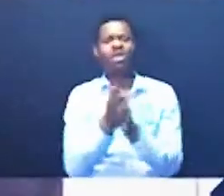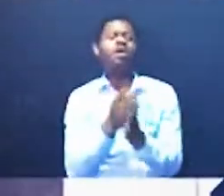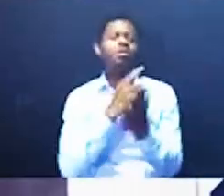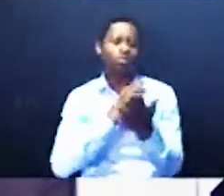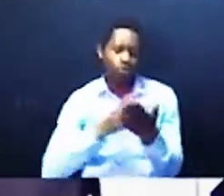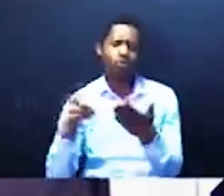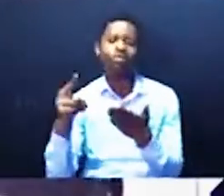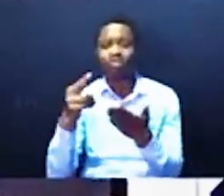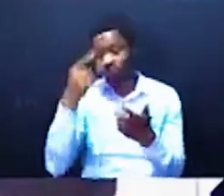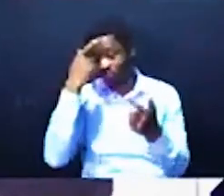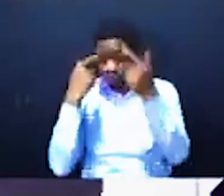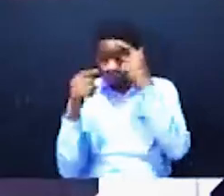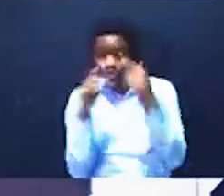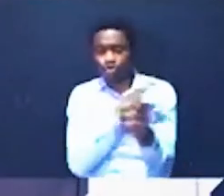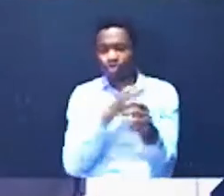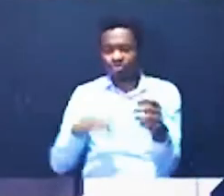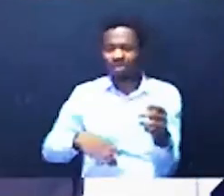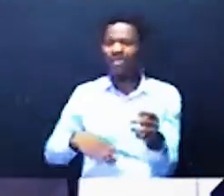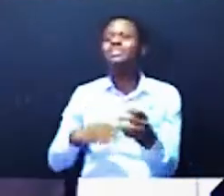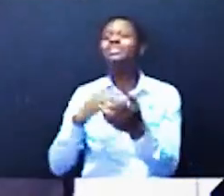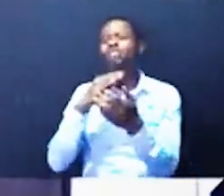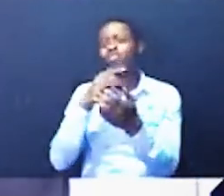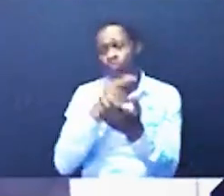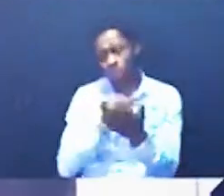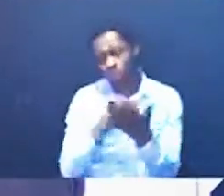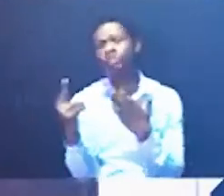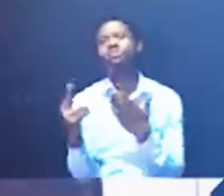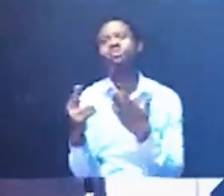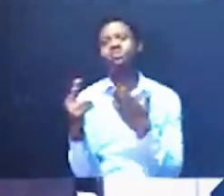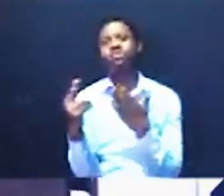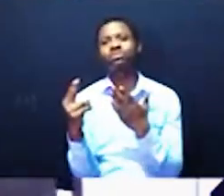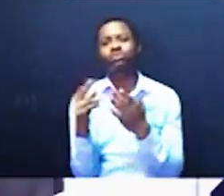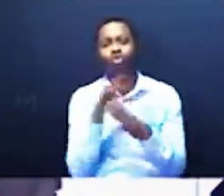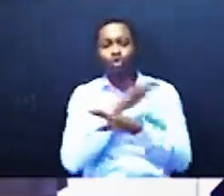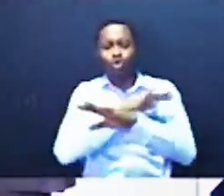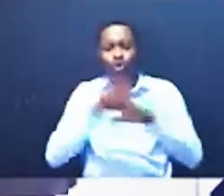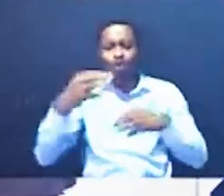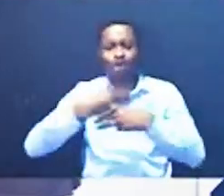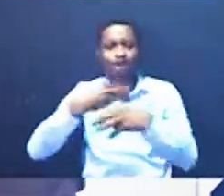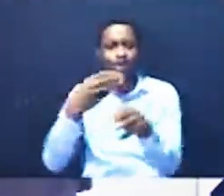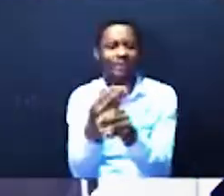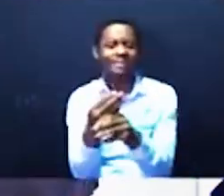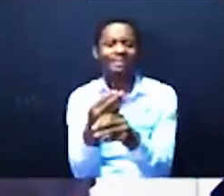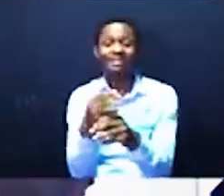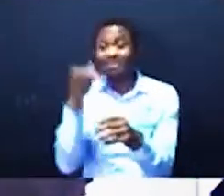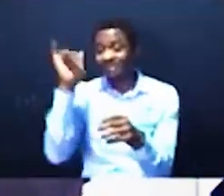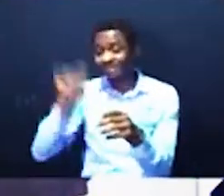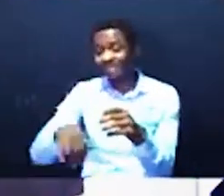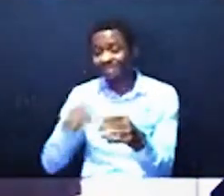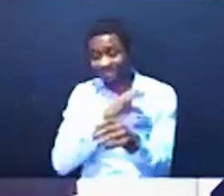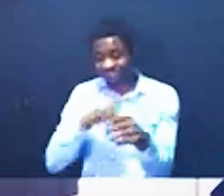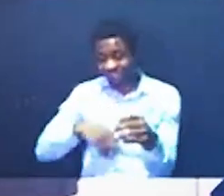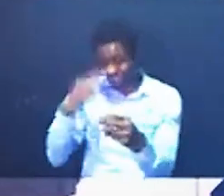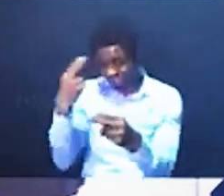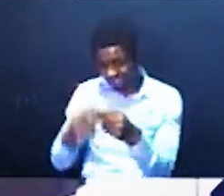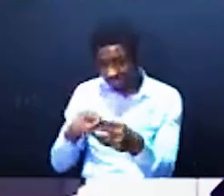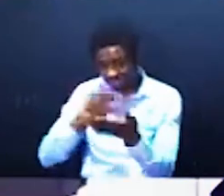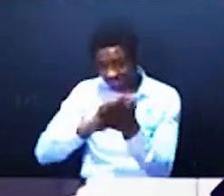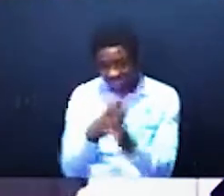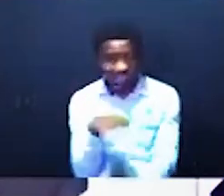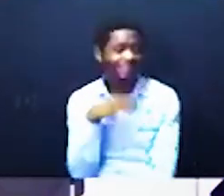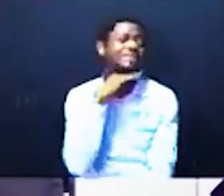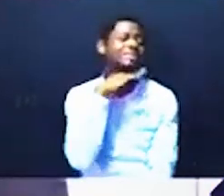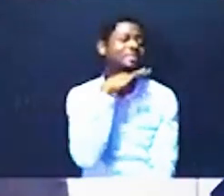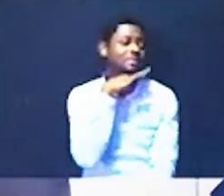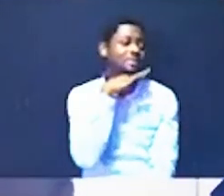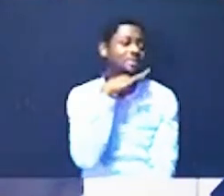holy. For Christ is holy. If you say Christo or your crown. Do not pollute that holy name wherein you are